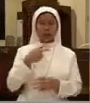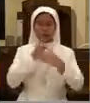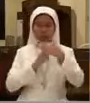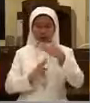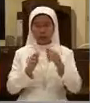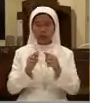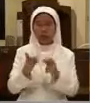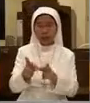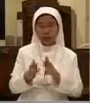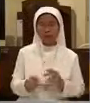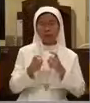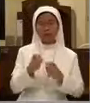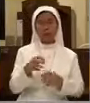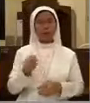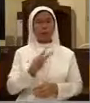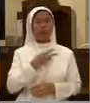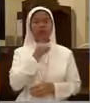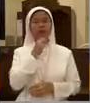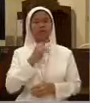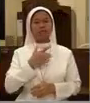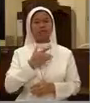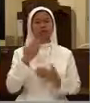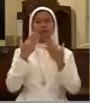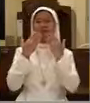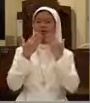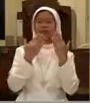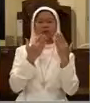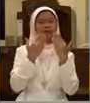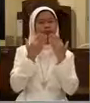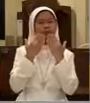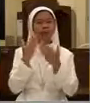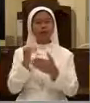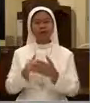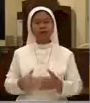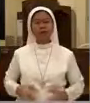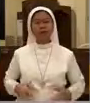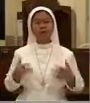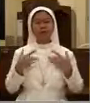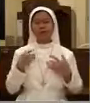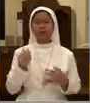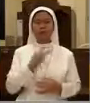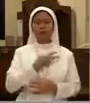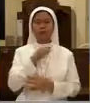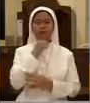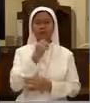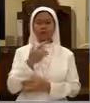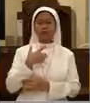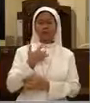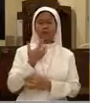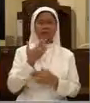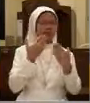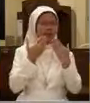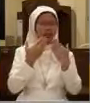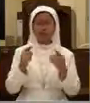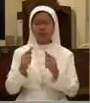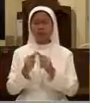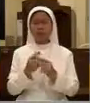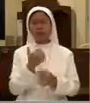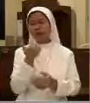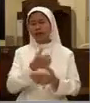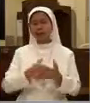be no gratitude in life. We won't feel grateful to anyone.